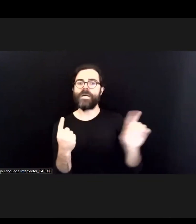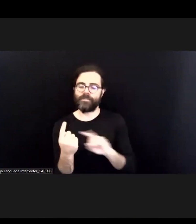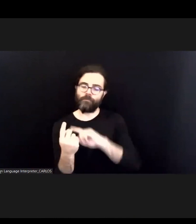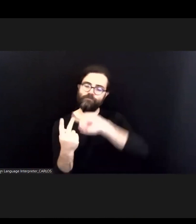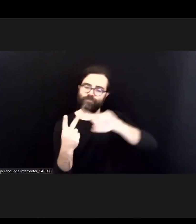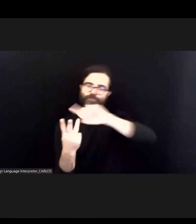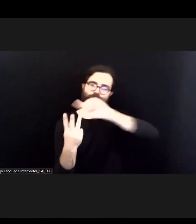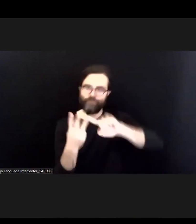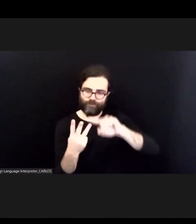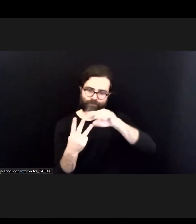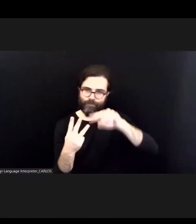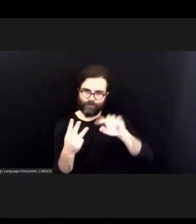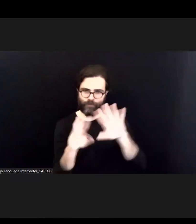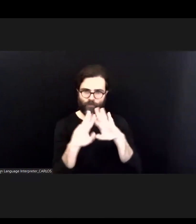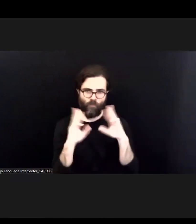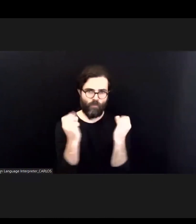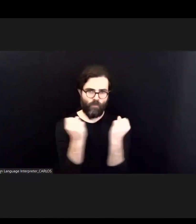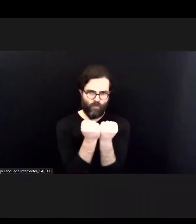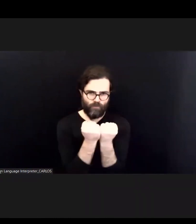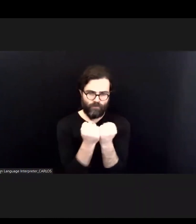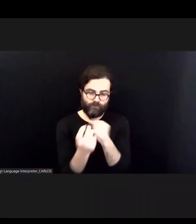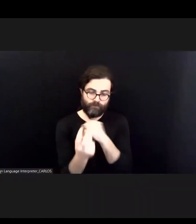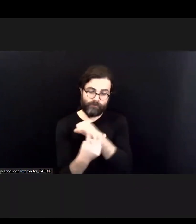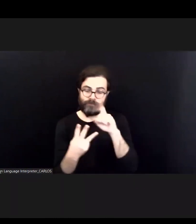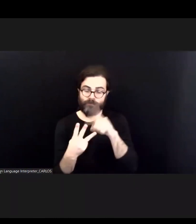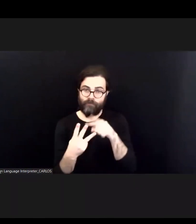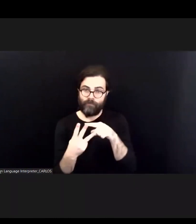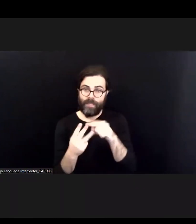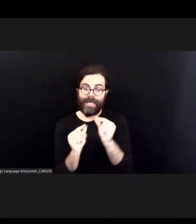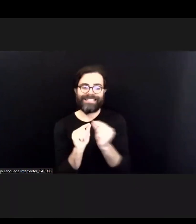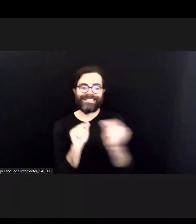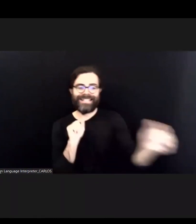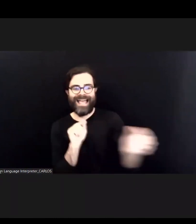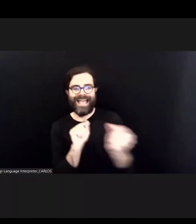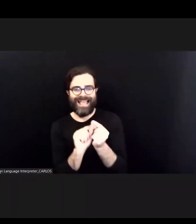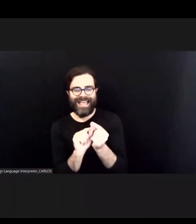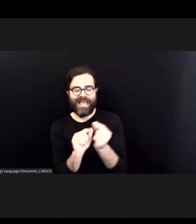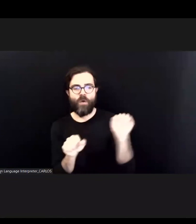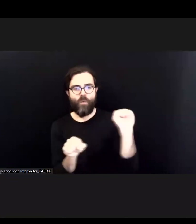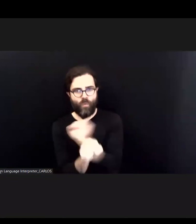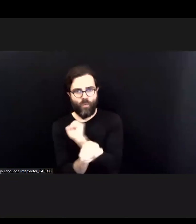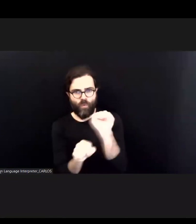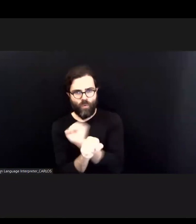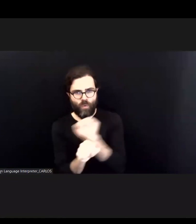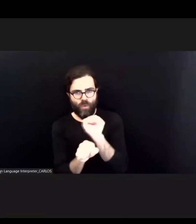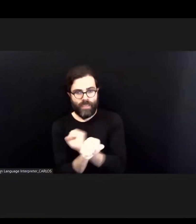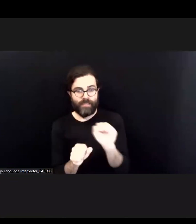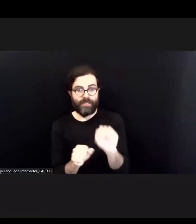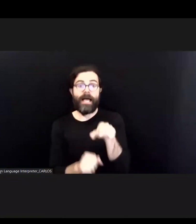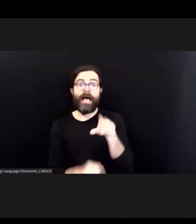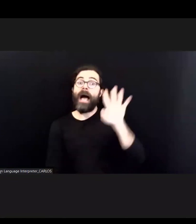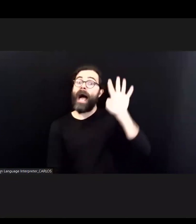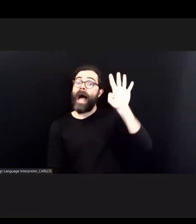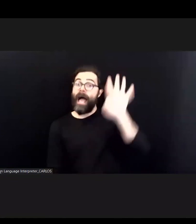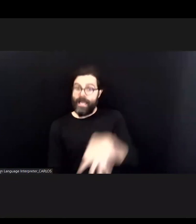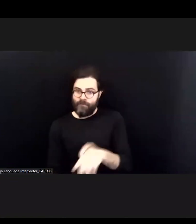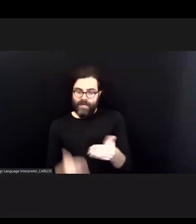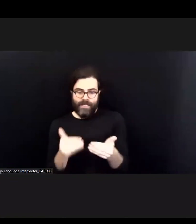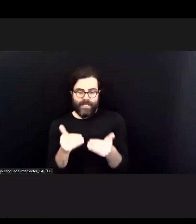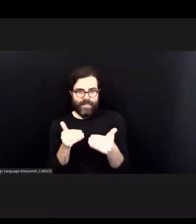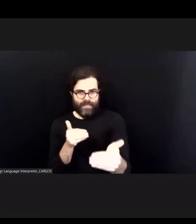bit different perspective on the e-learning of e-learning platforms. Really, I would like to thanks to